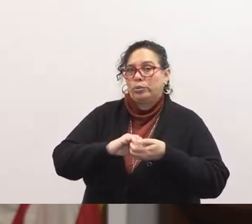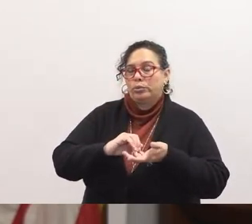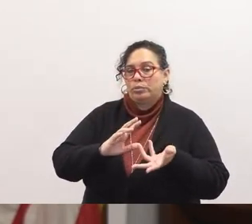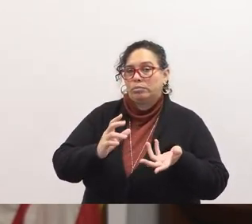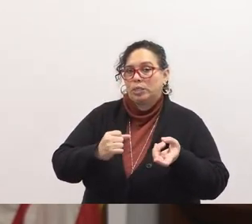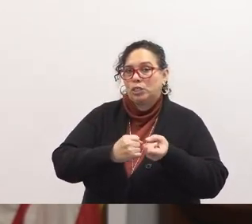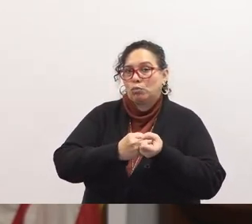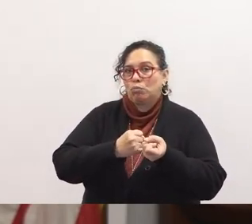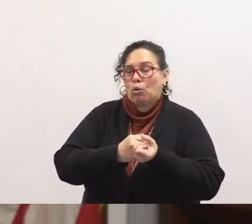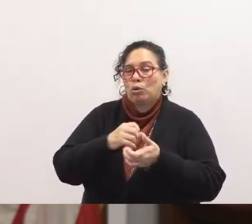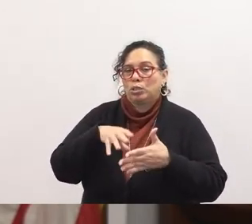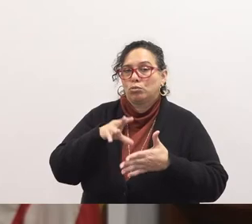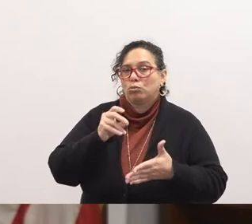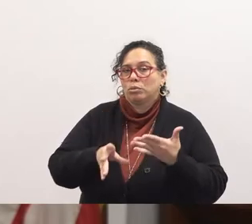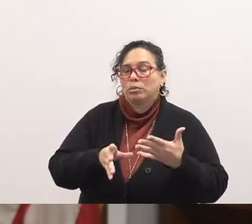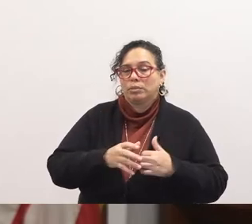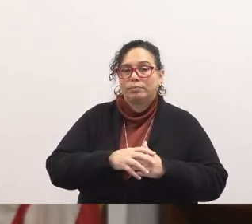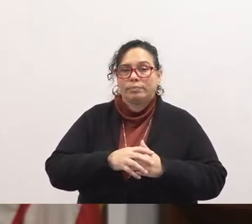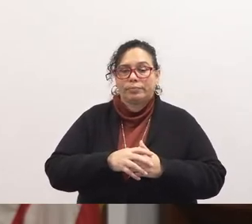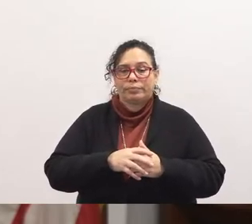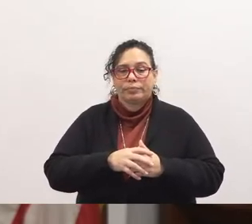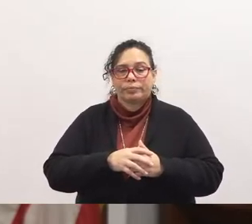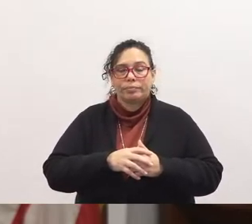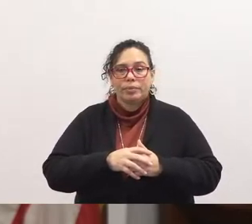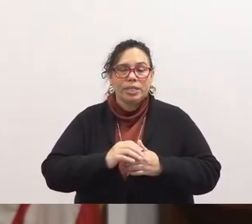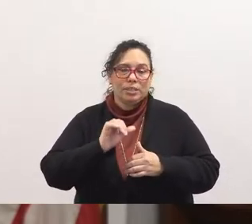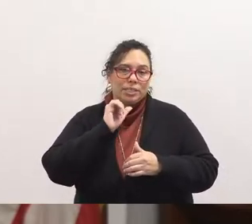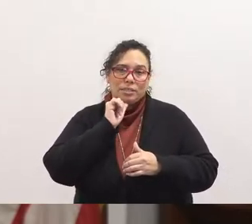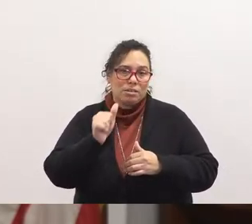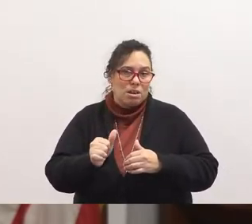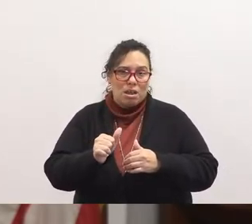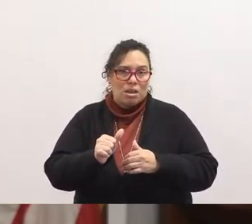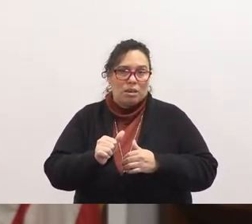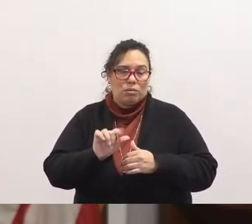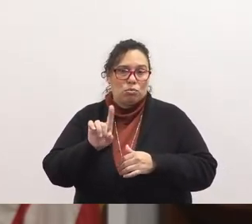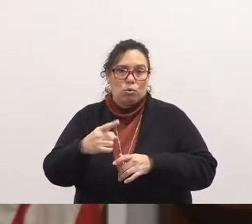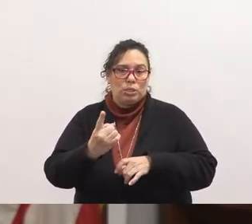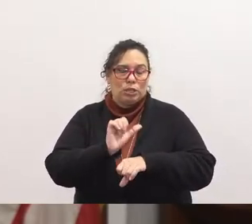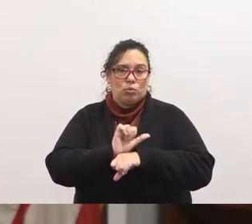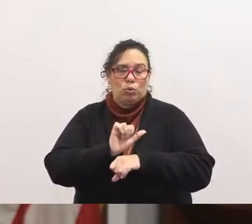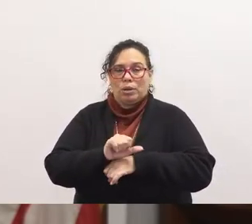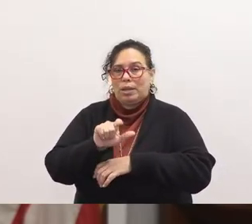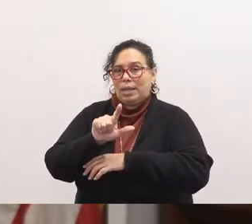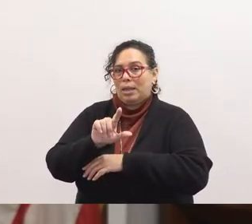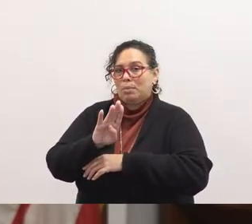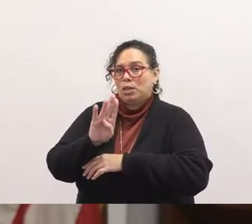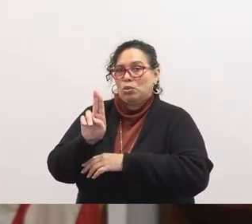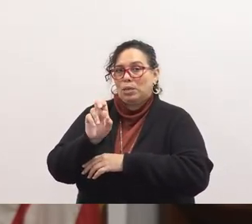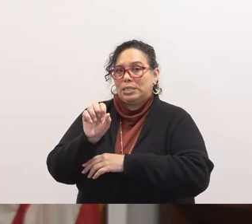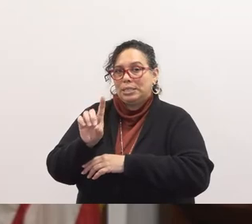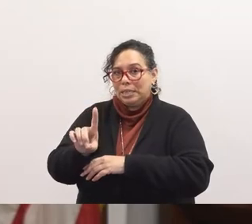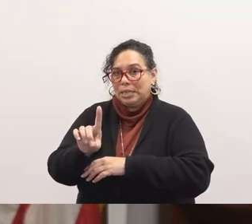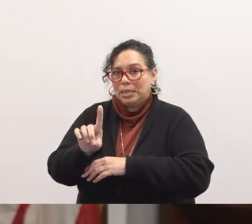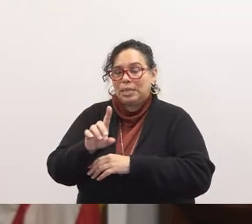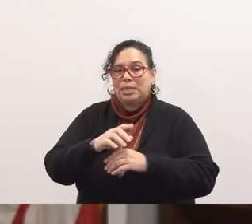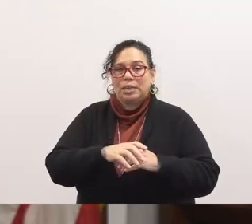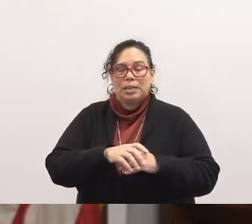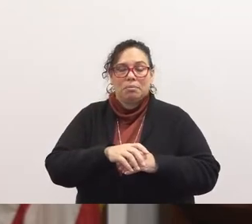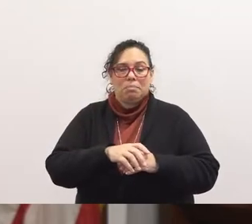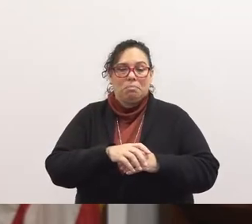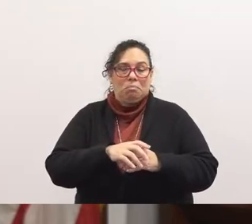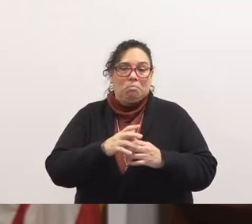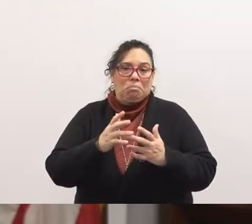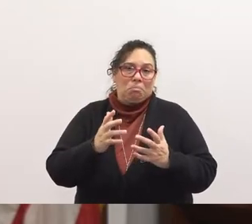support students with. This is not solely the work of LBUSD, because let's say